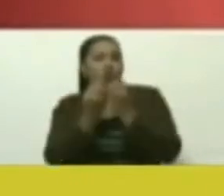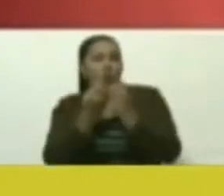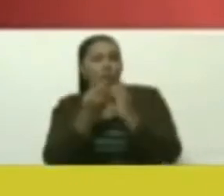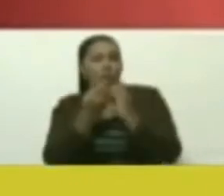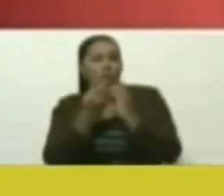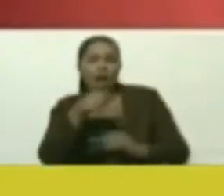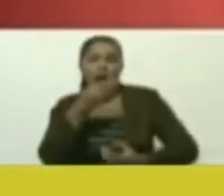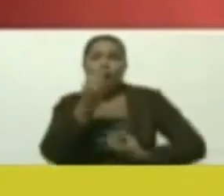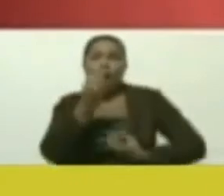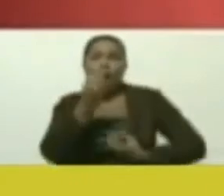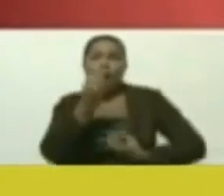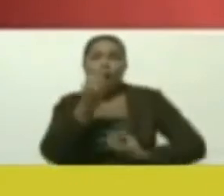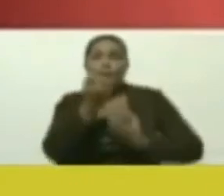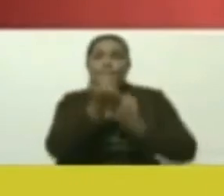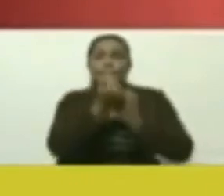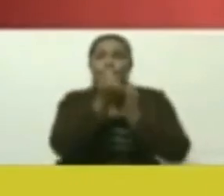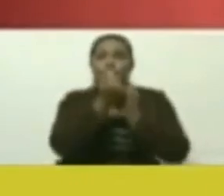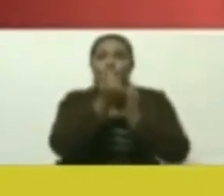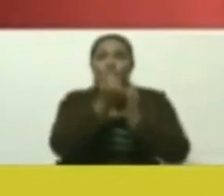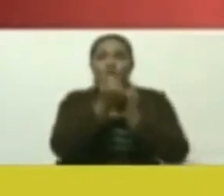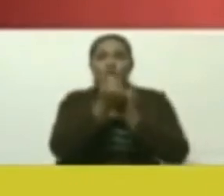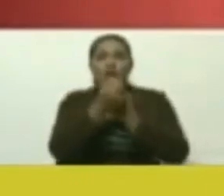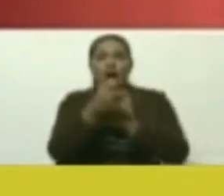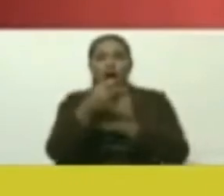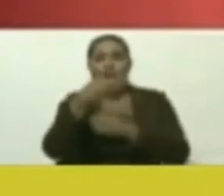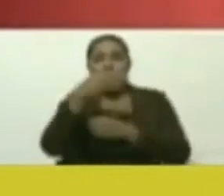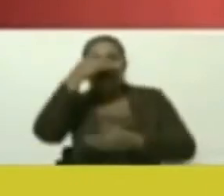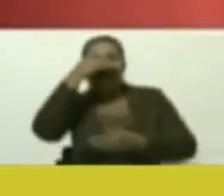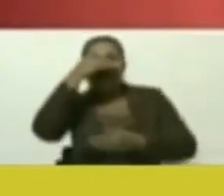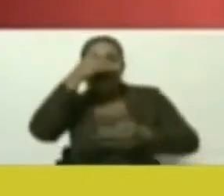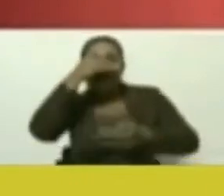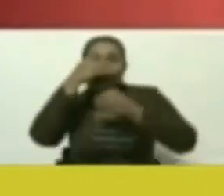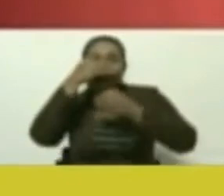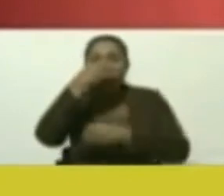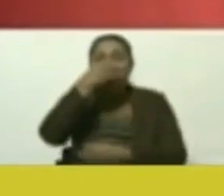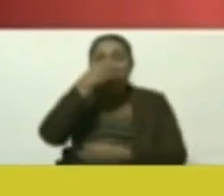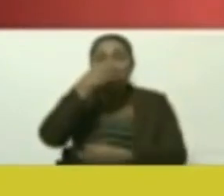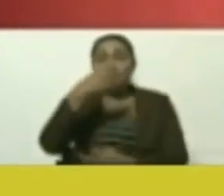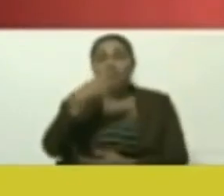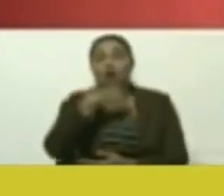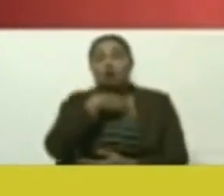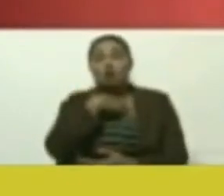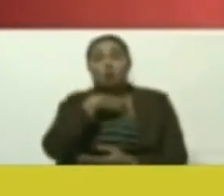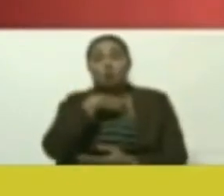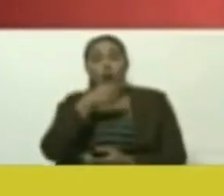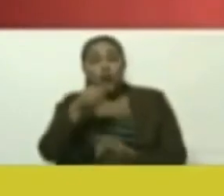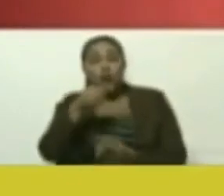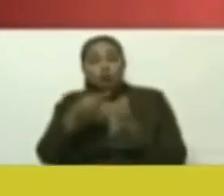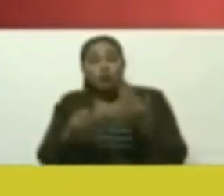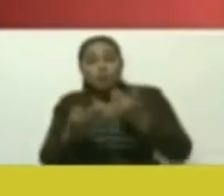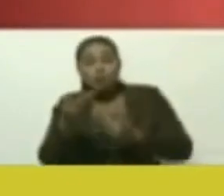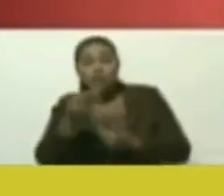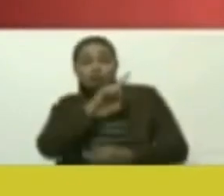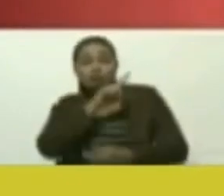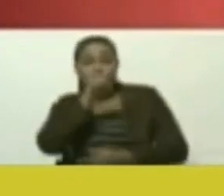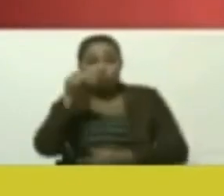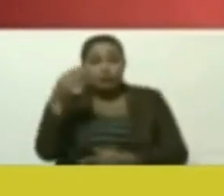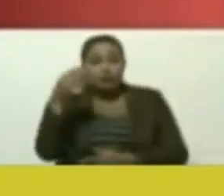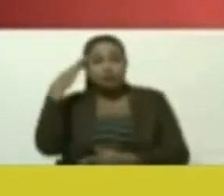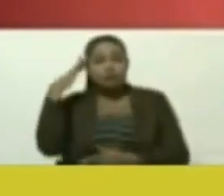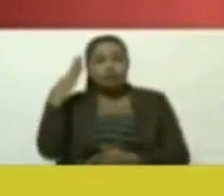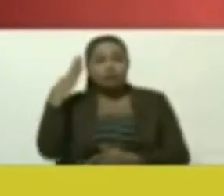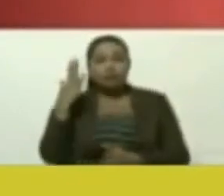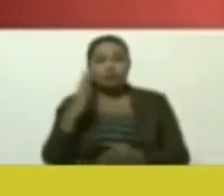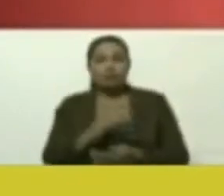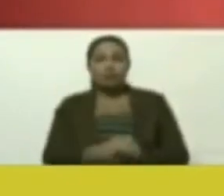It's not an organization that supports